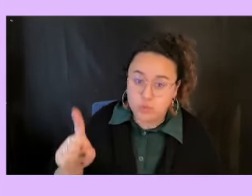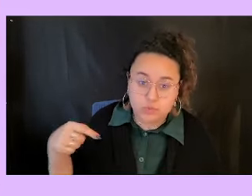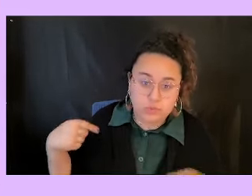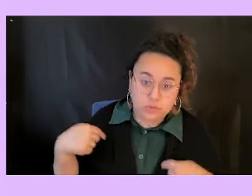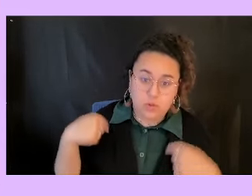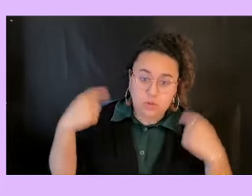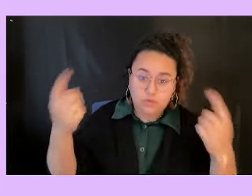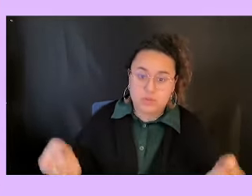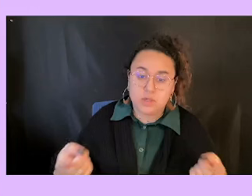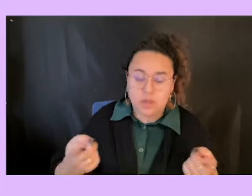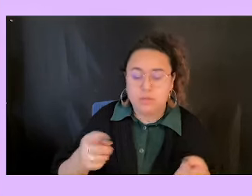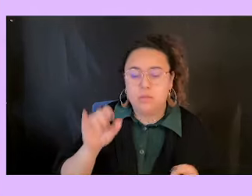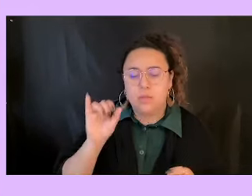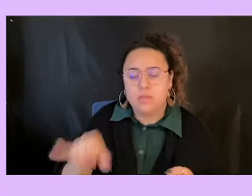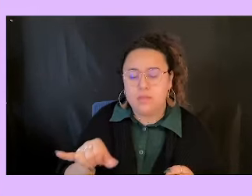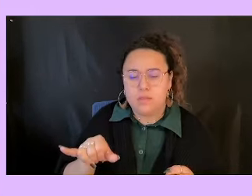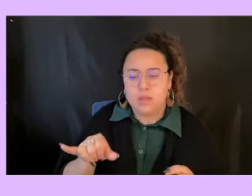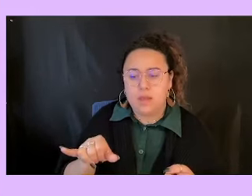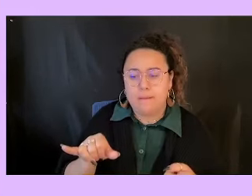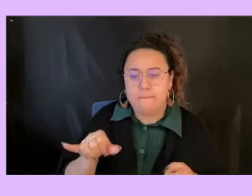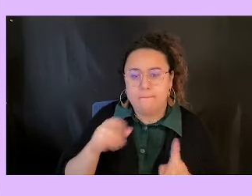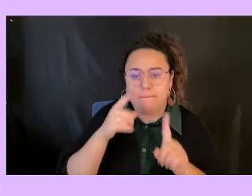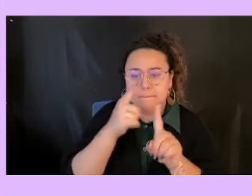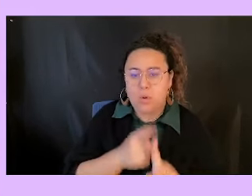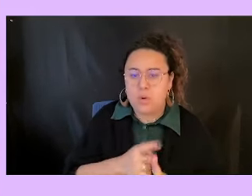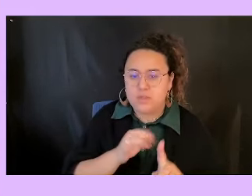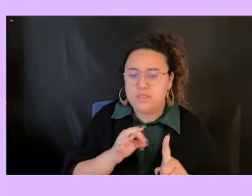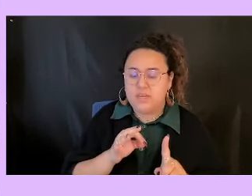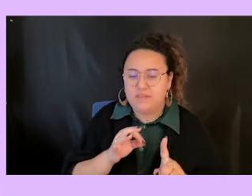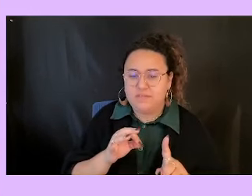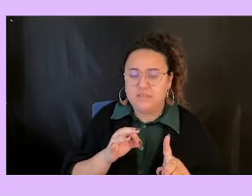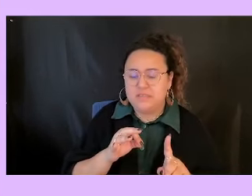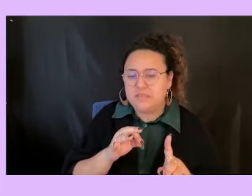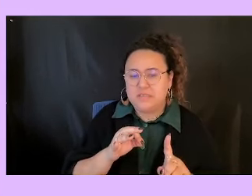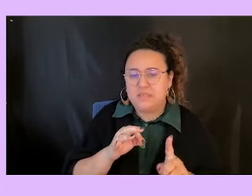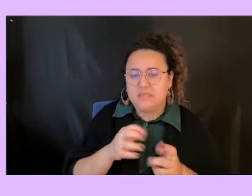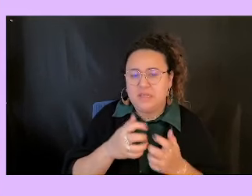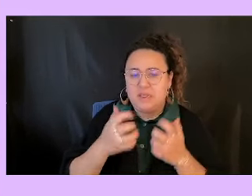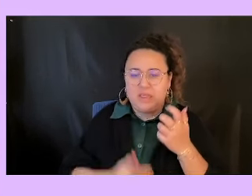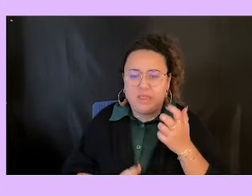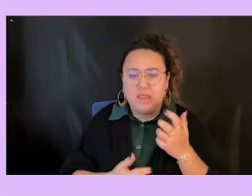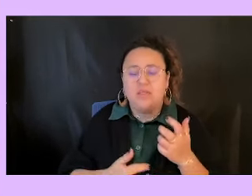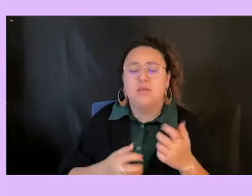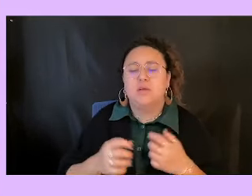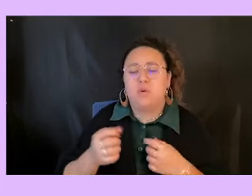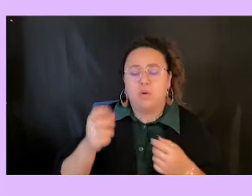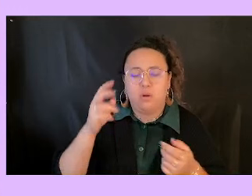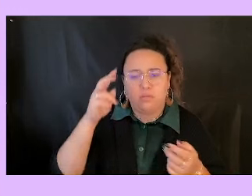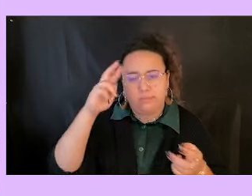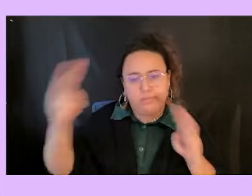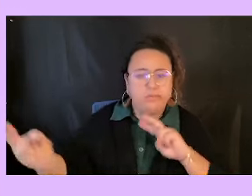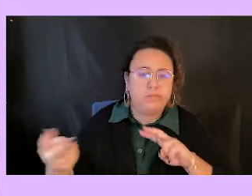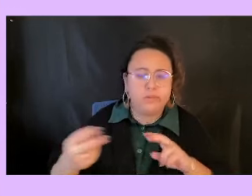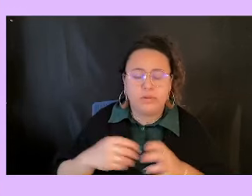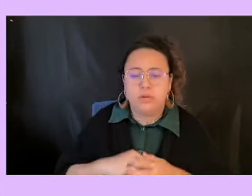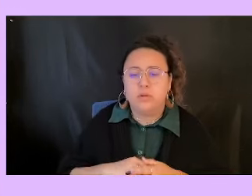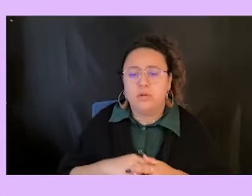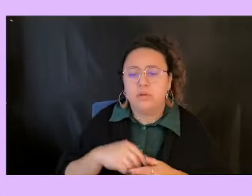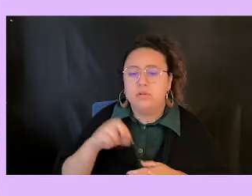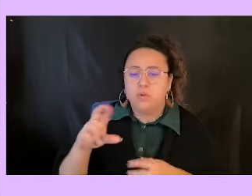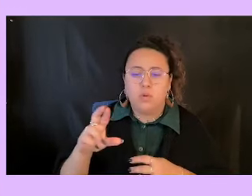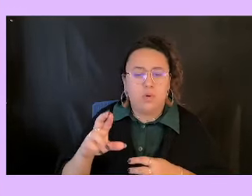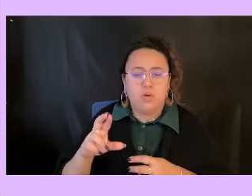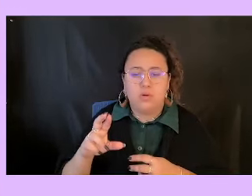that the points of friction or misunderstanding or